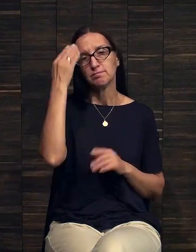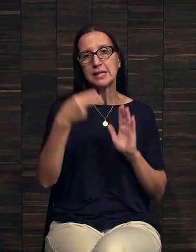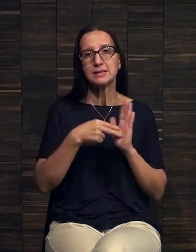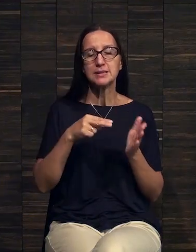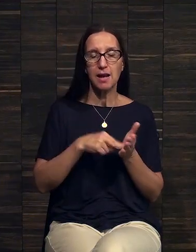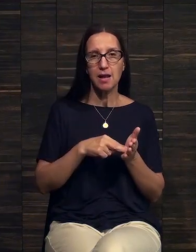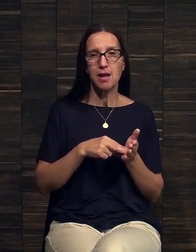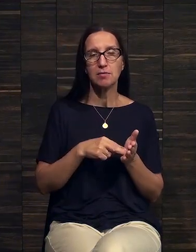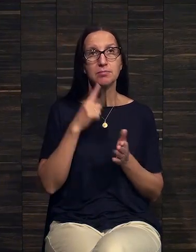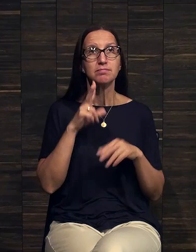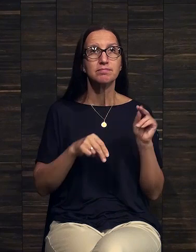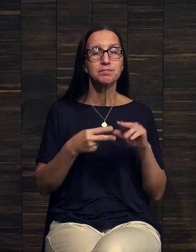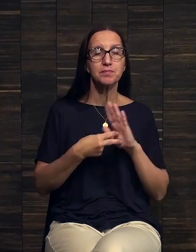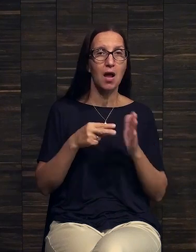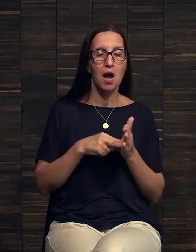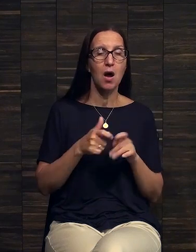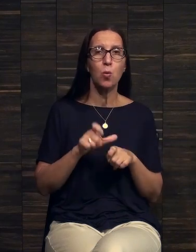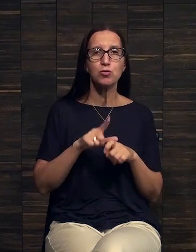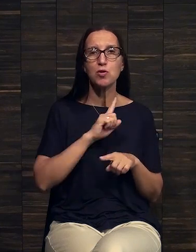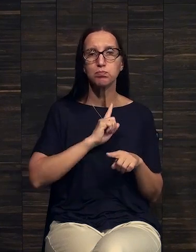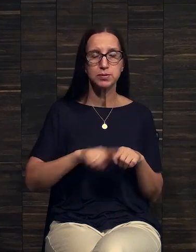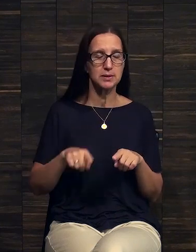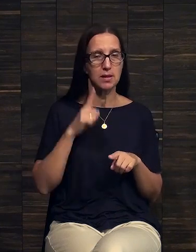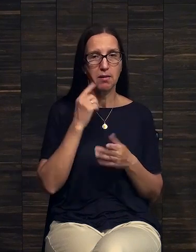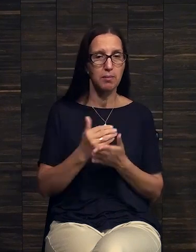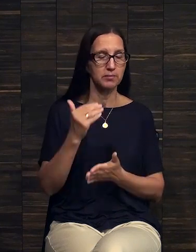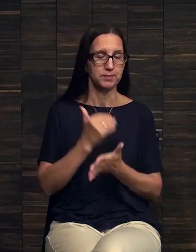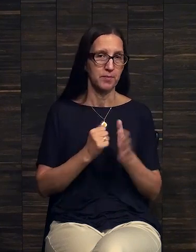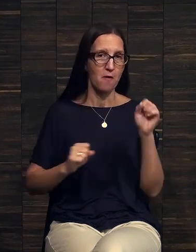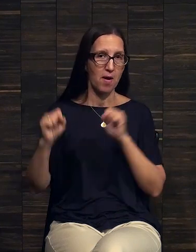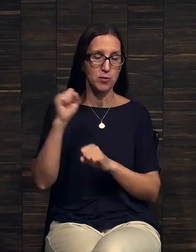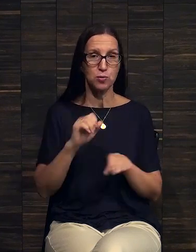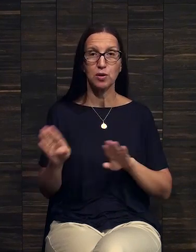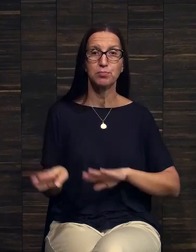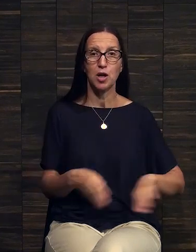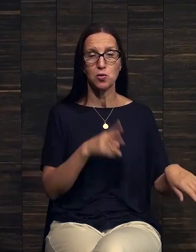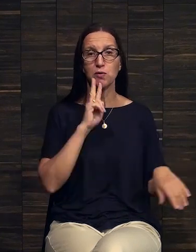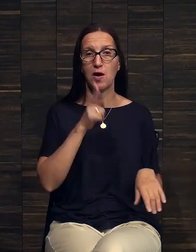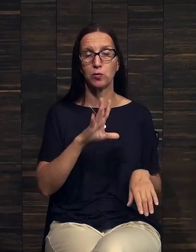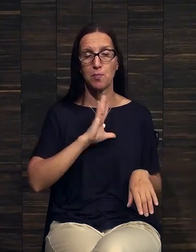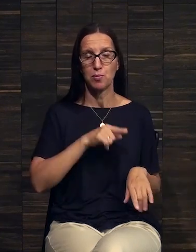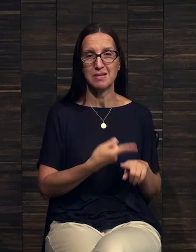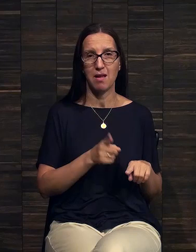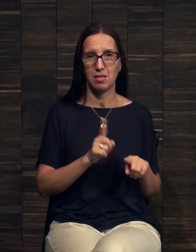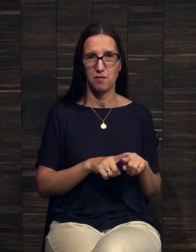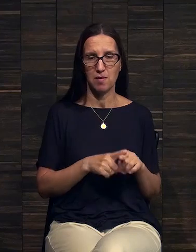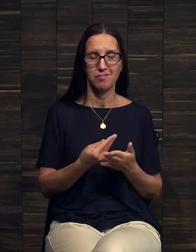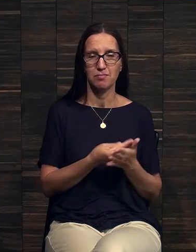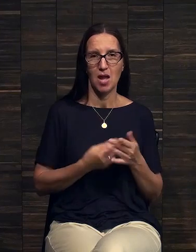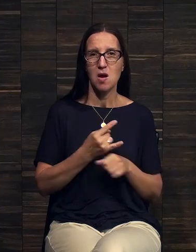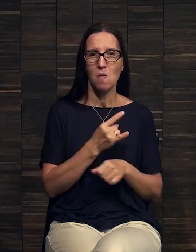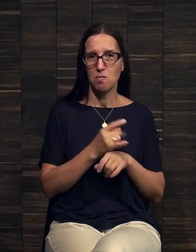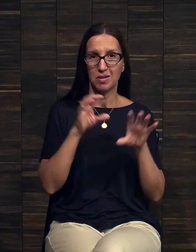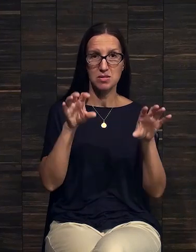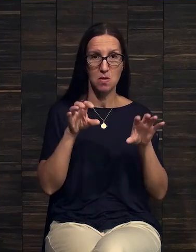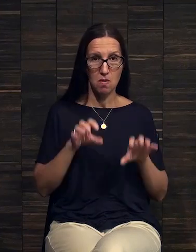here. So self-censorship pursued good goals, but it turned out to be an absurd. And this is